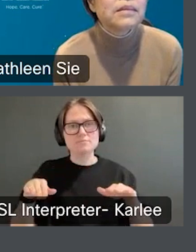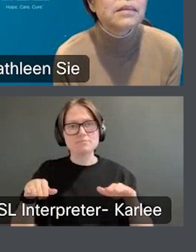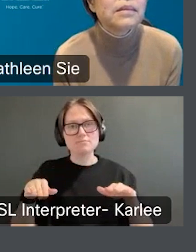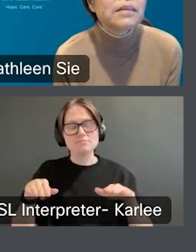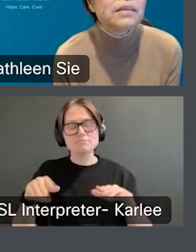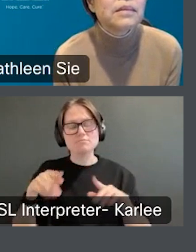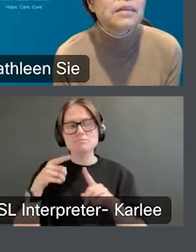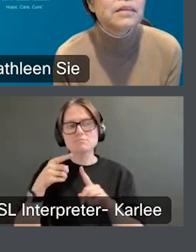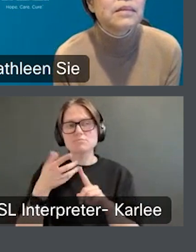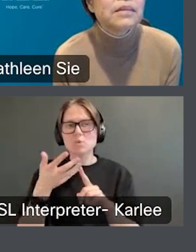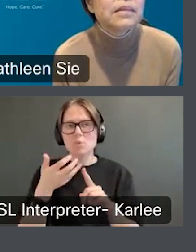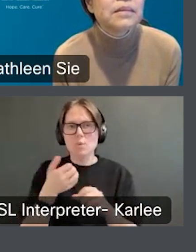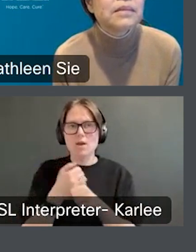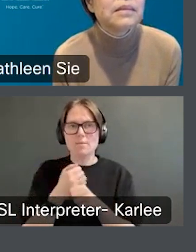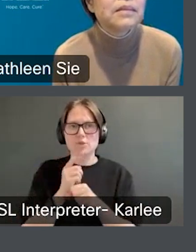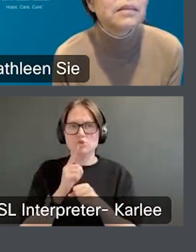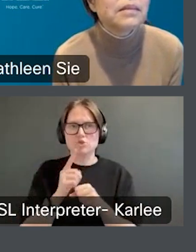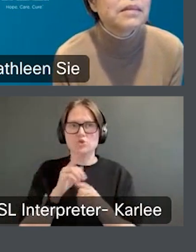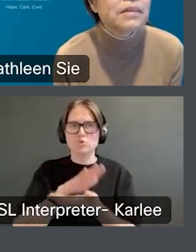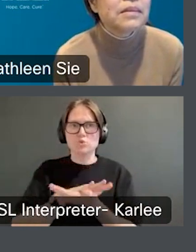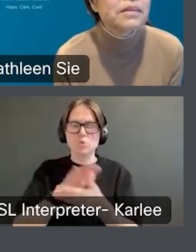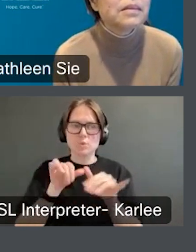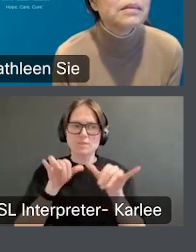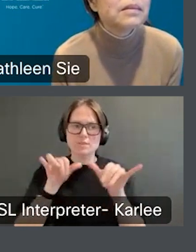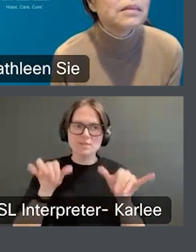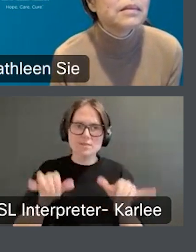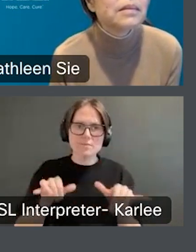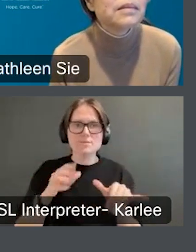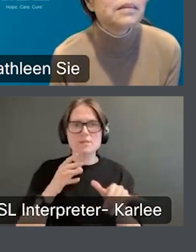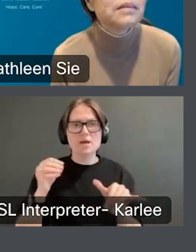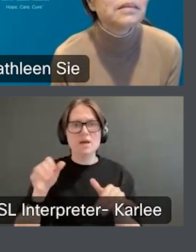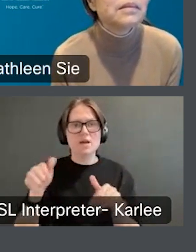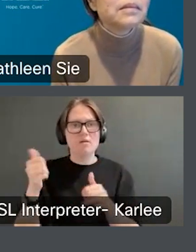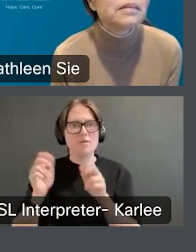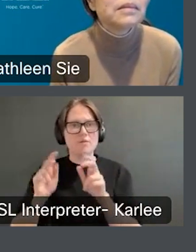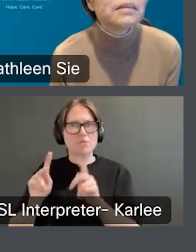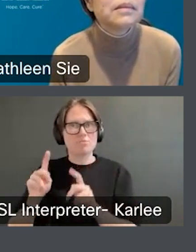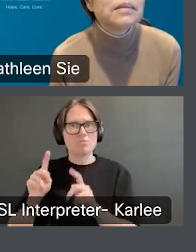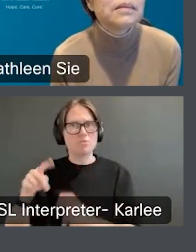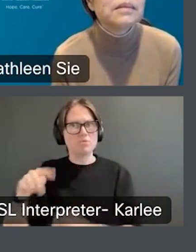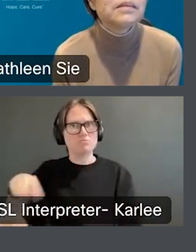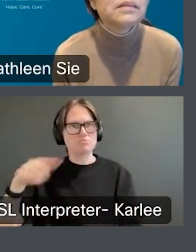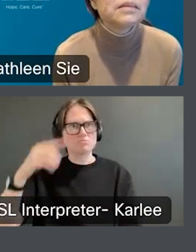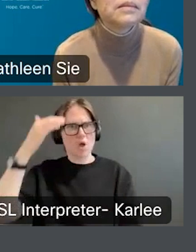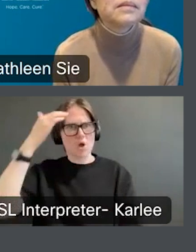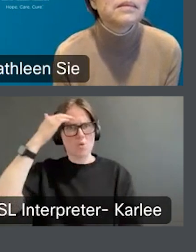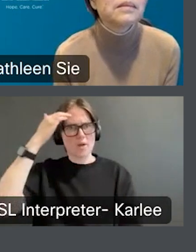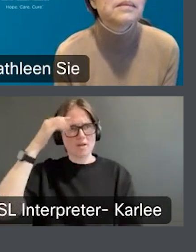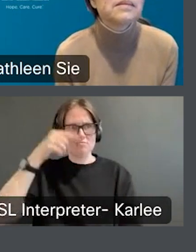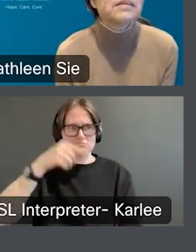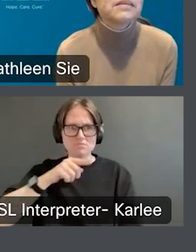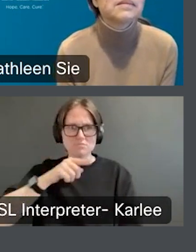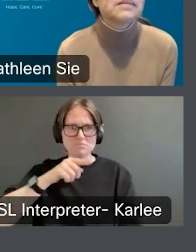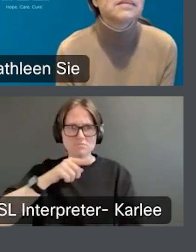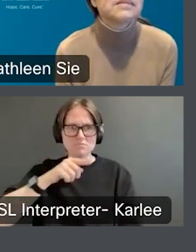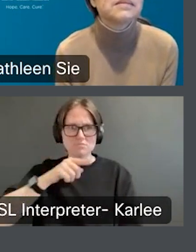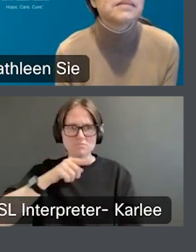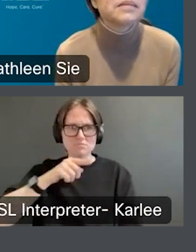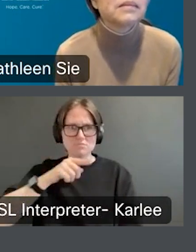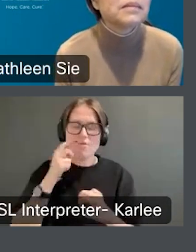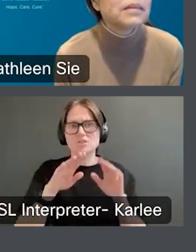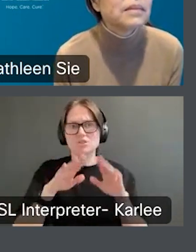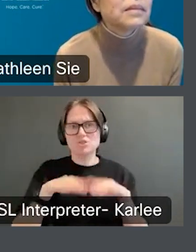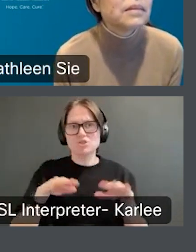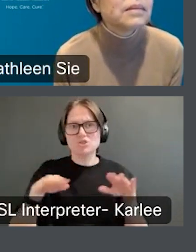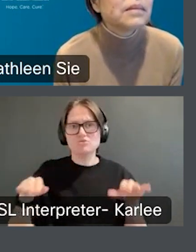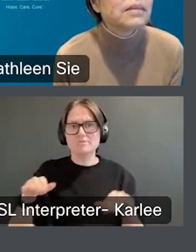that school systems and others are aware that these are real problems for many of these children.